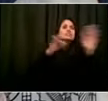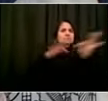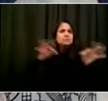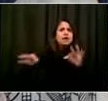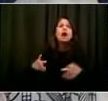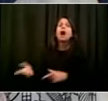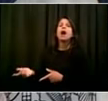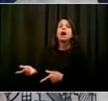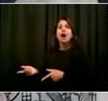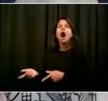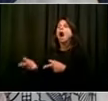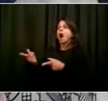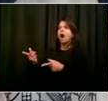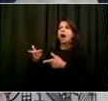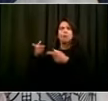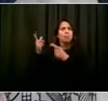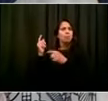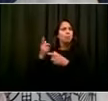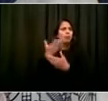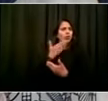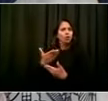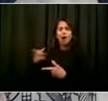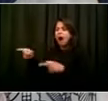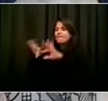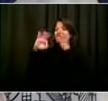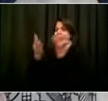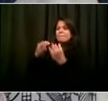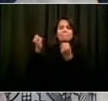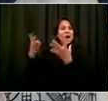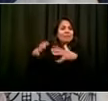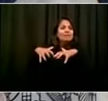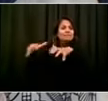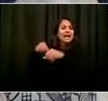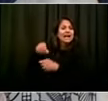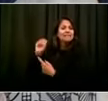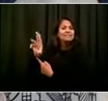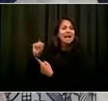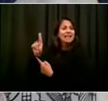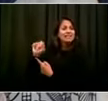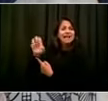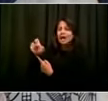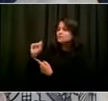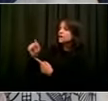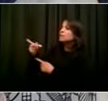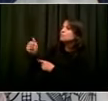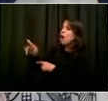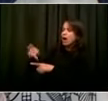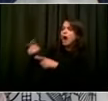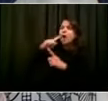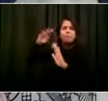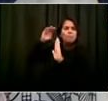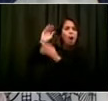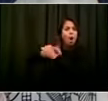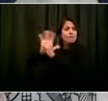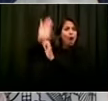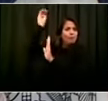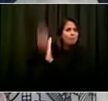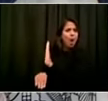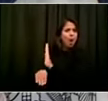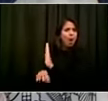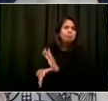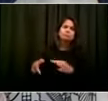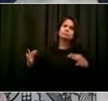same measures, first in Borough Park in Brooklyn, then in Far Rockaway, and thought we were seeing